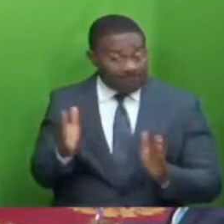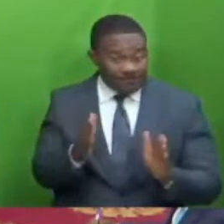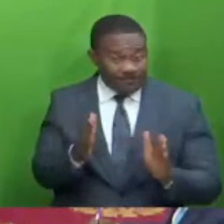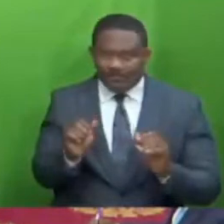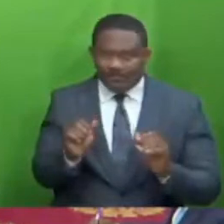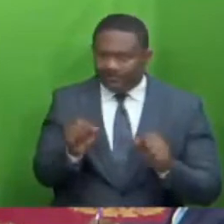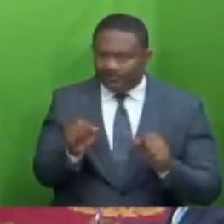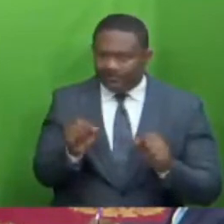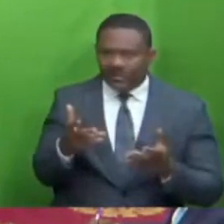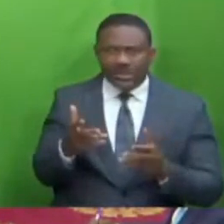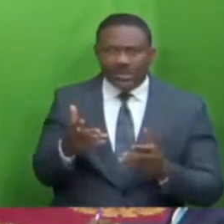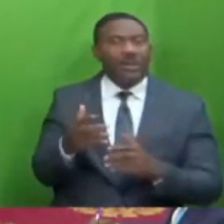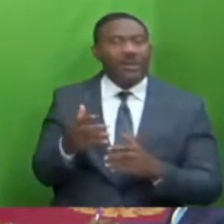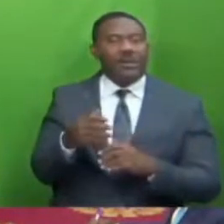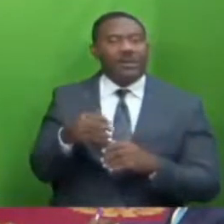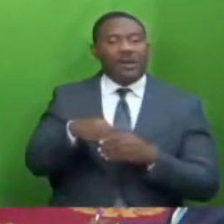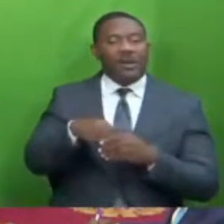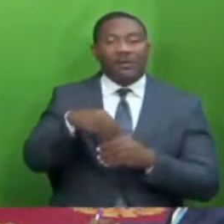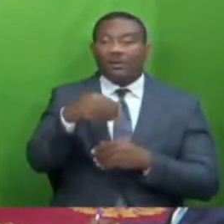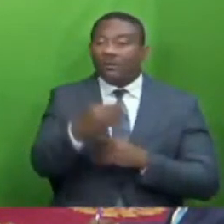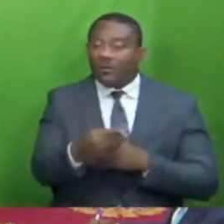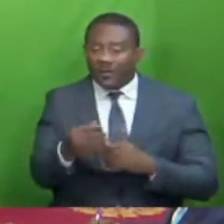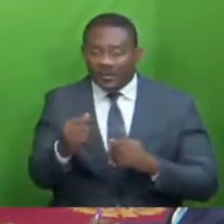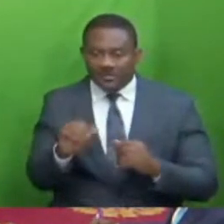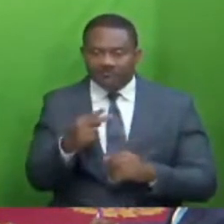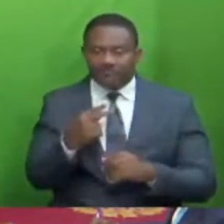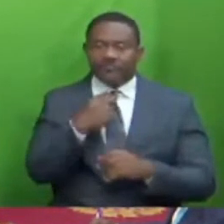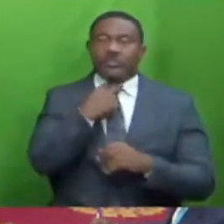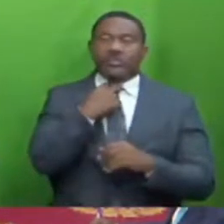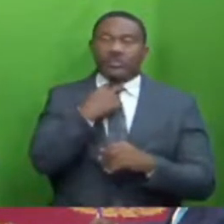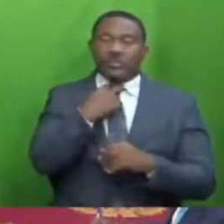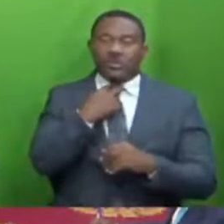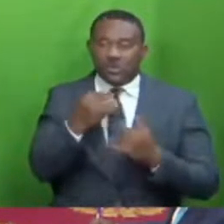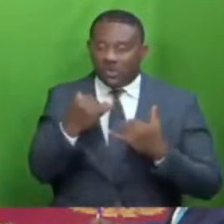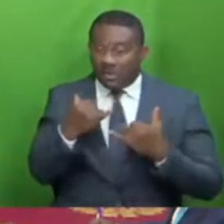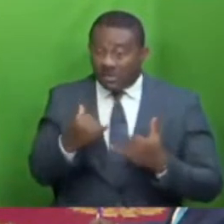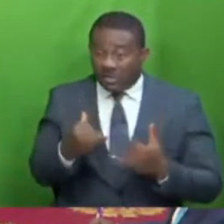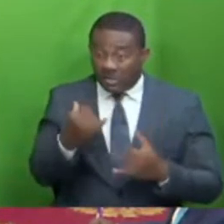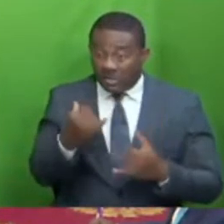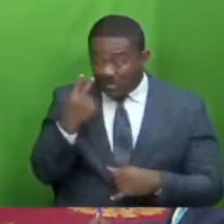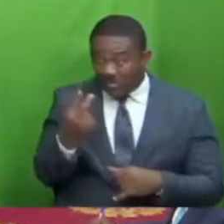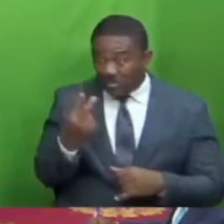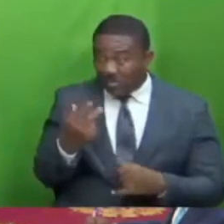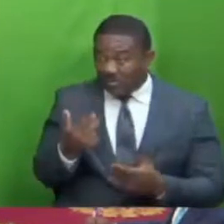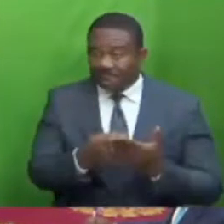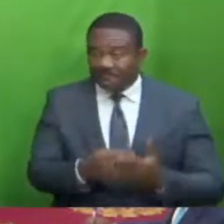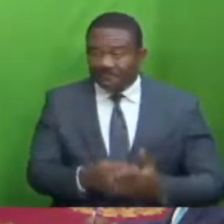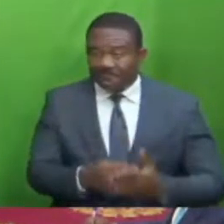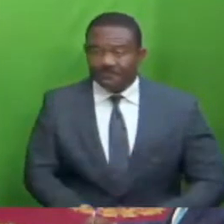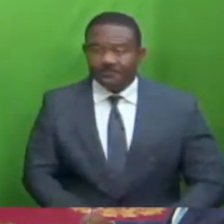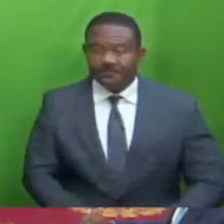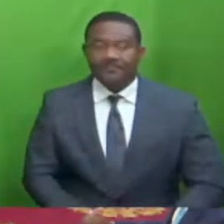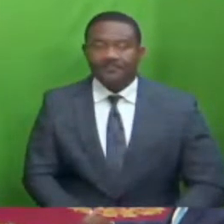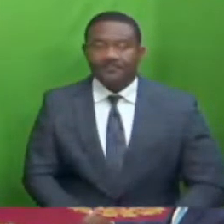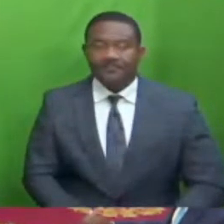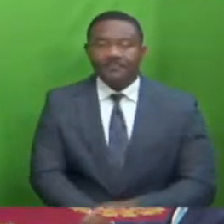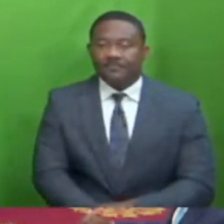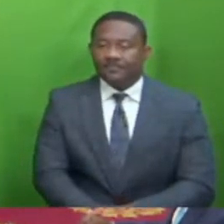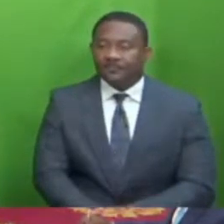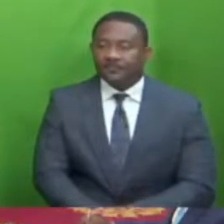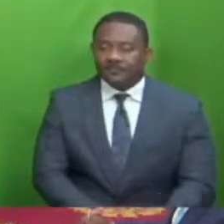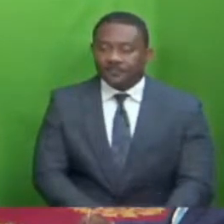external shocks within a wider global economic context, which I now proceed to discuss. We are